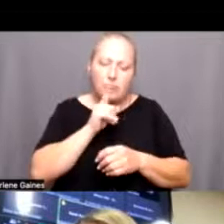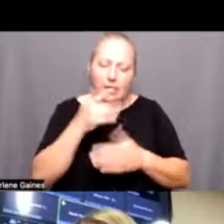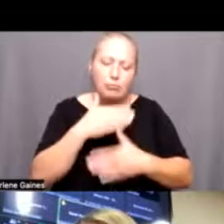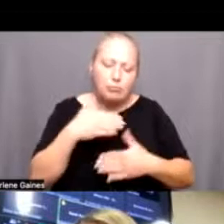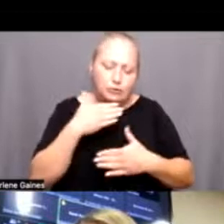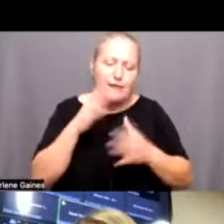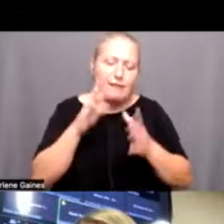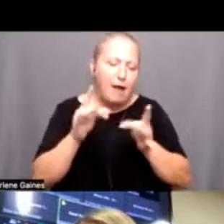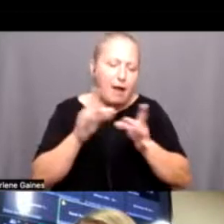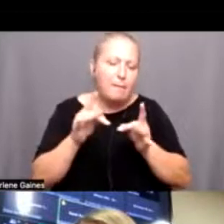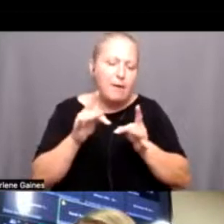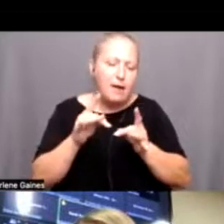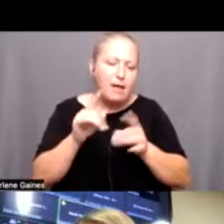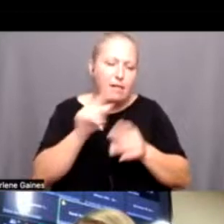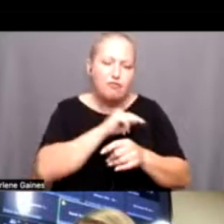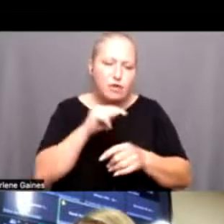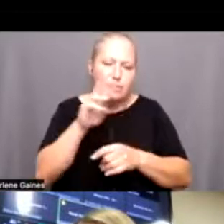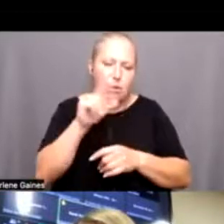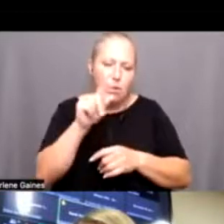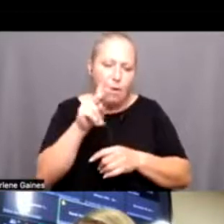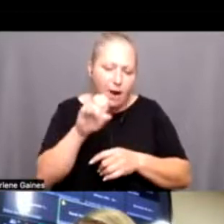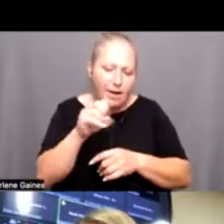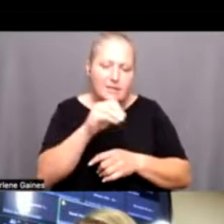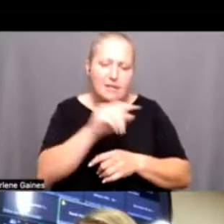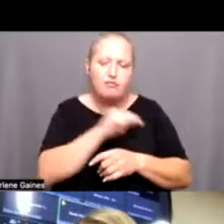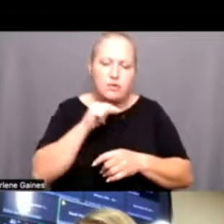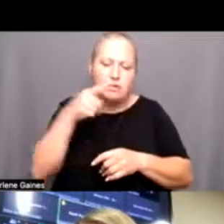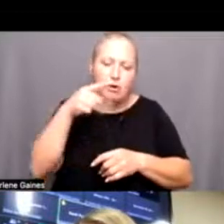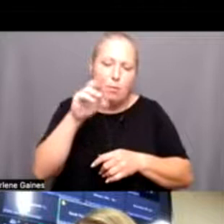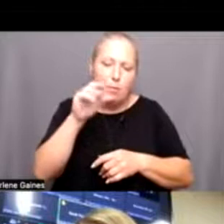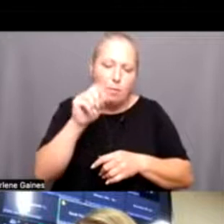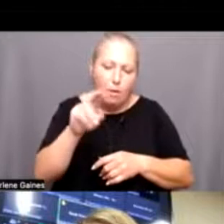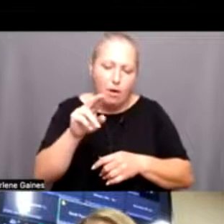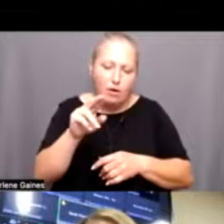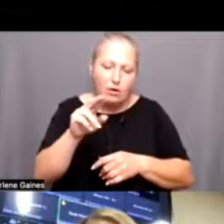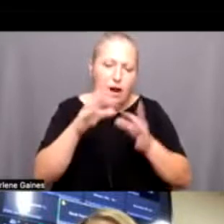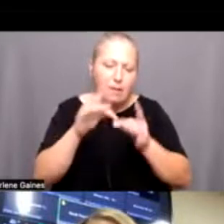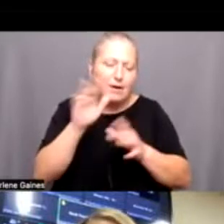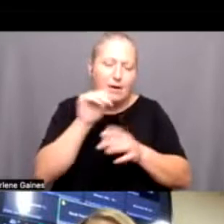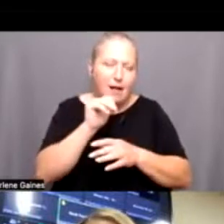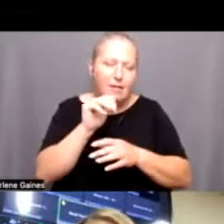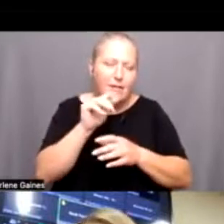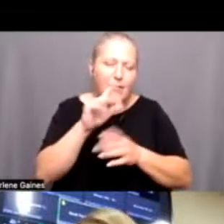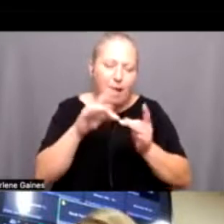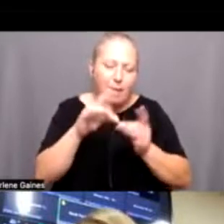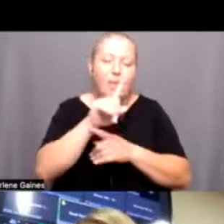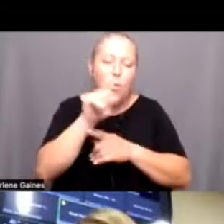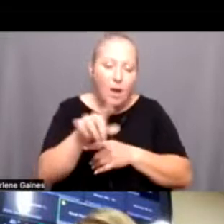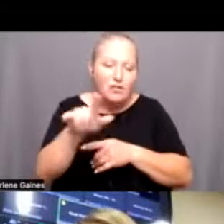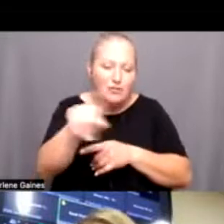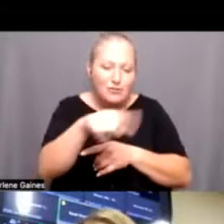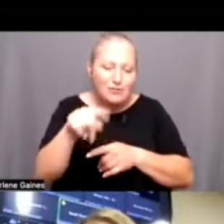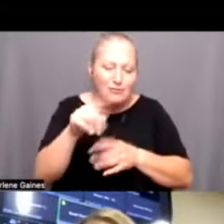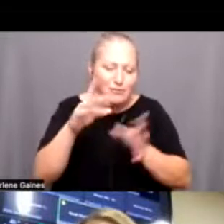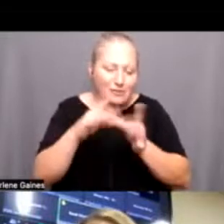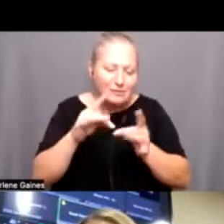the comments that Trustee Watkins and Trustee Proctor both made, or not the comments, the questions that they had. And these